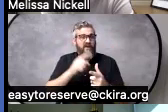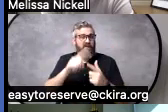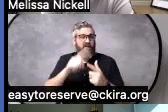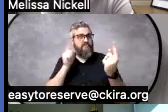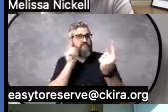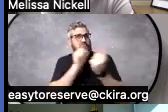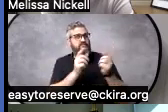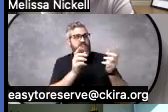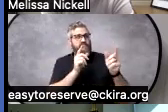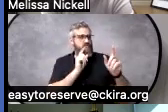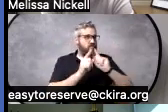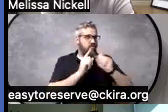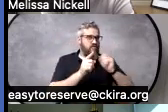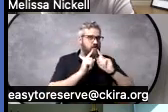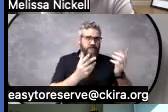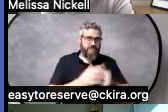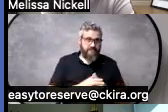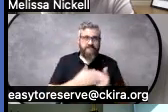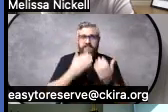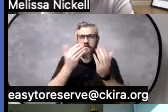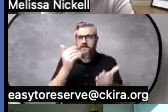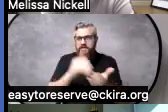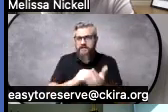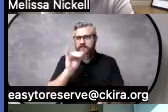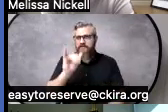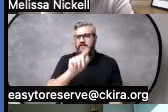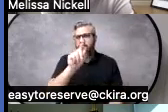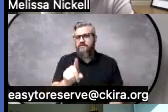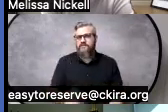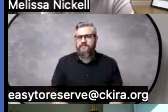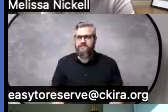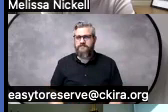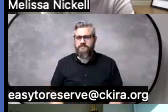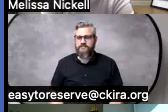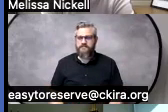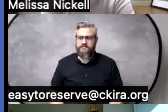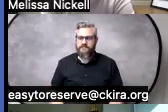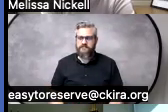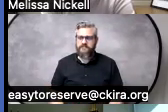the people. Thank you again for that question.